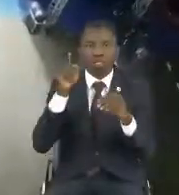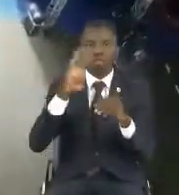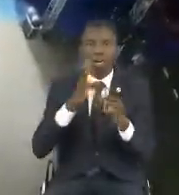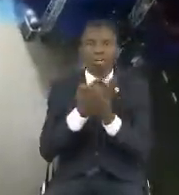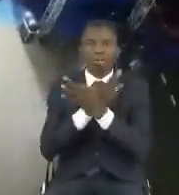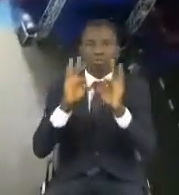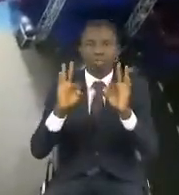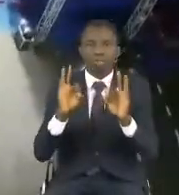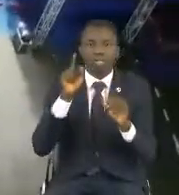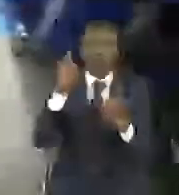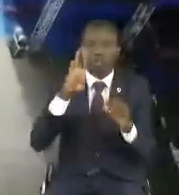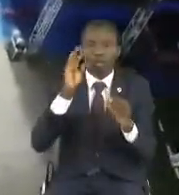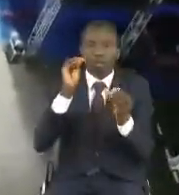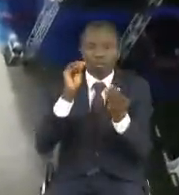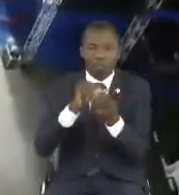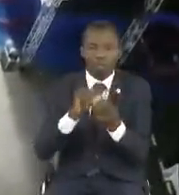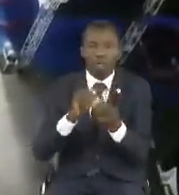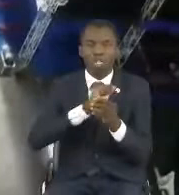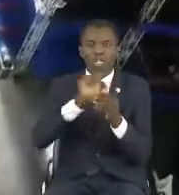not a slave anymore.